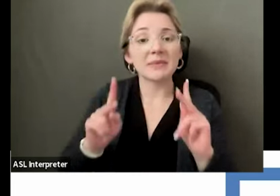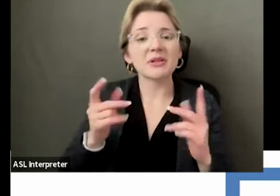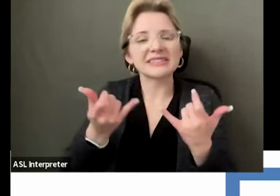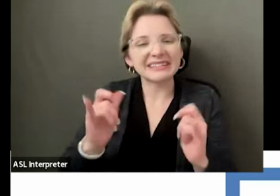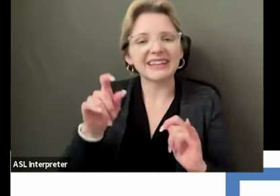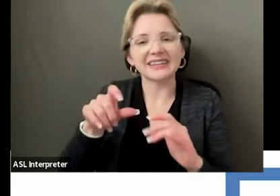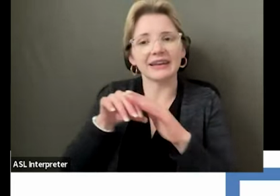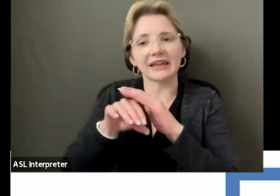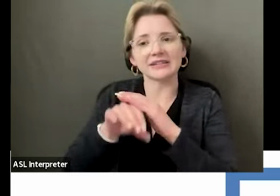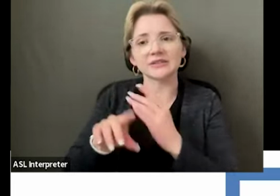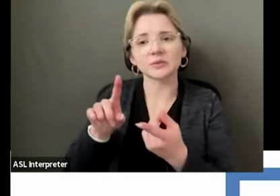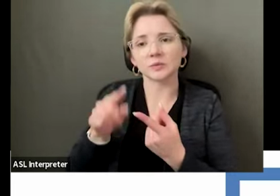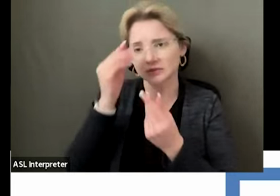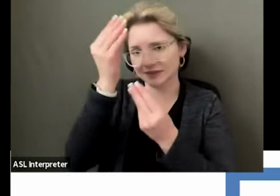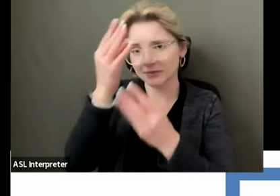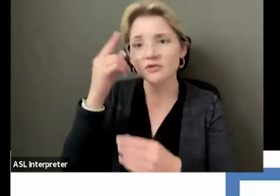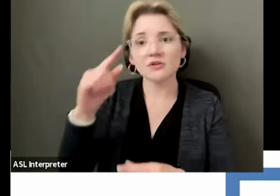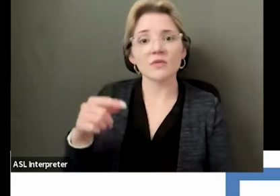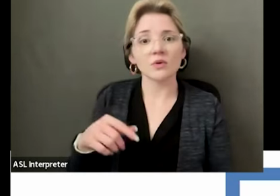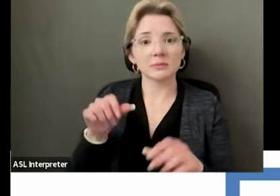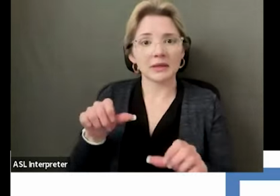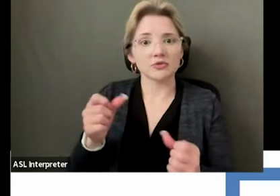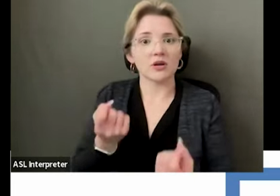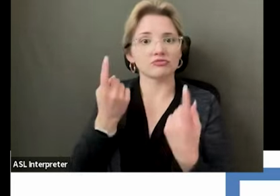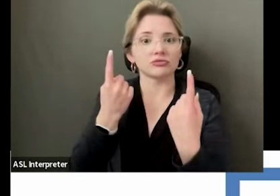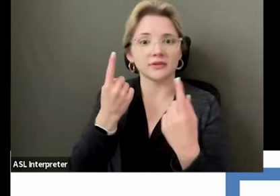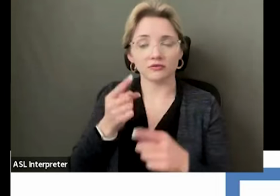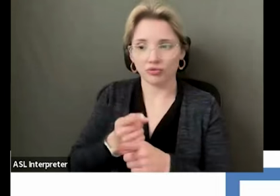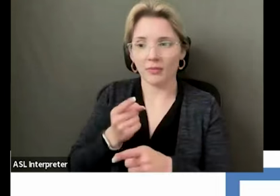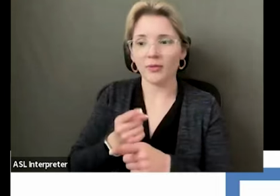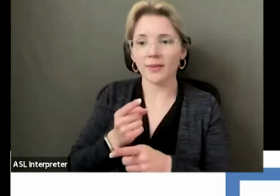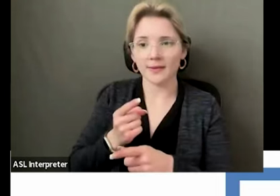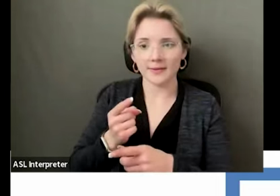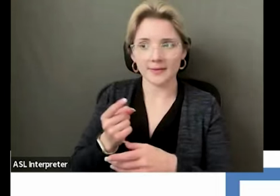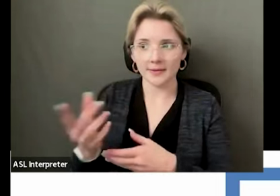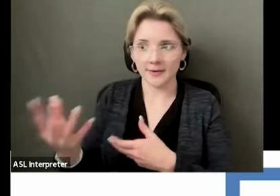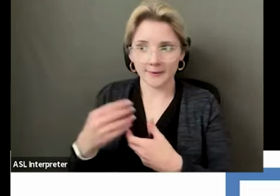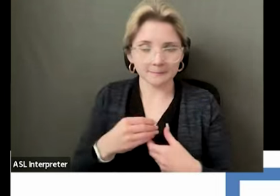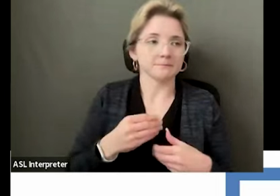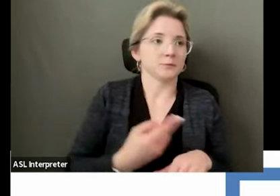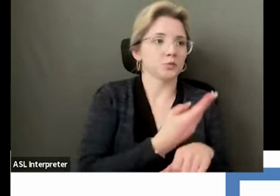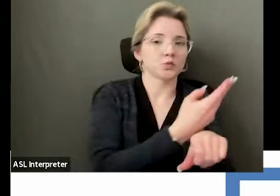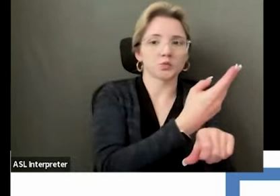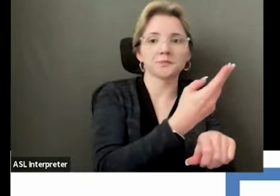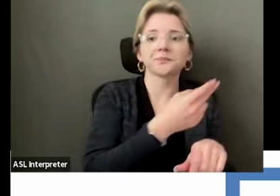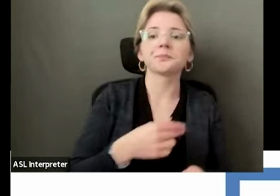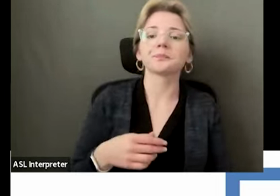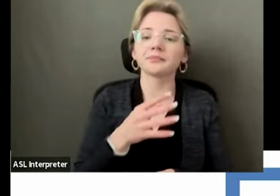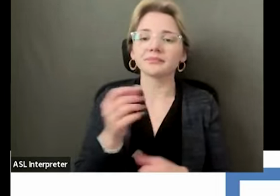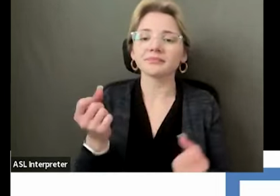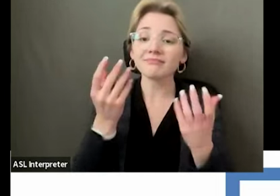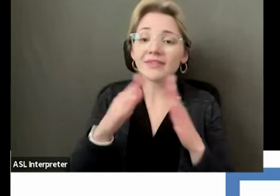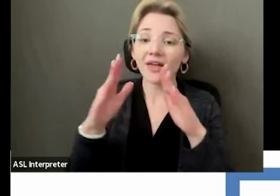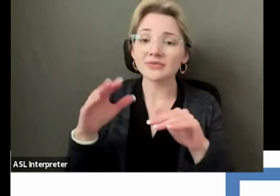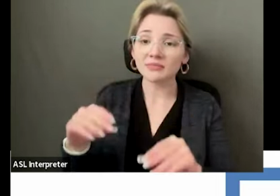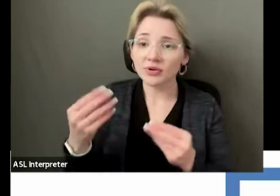access to information to understand these provisions, to properly implement these provisions. And also many of the housing